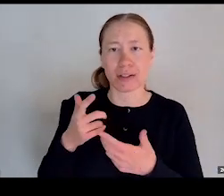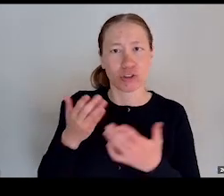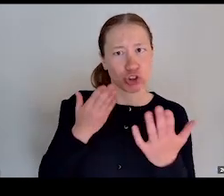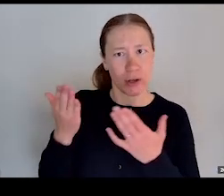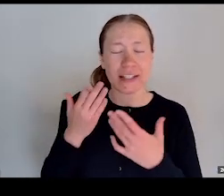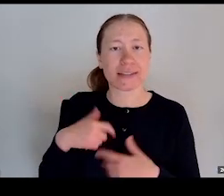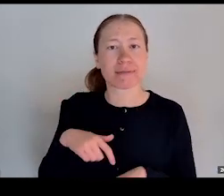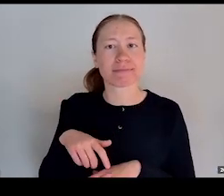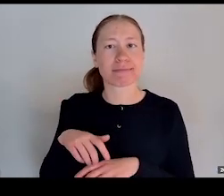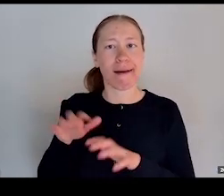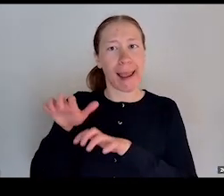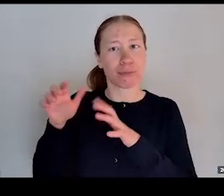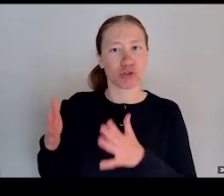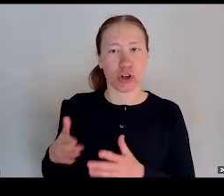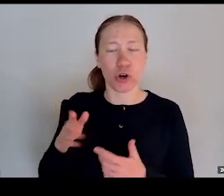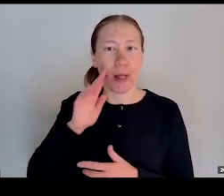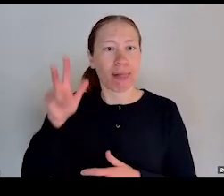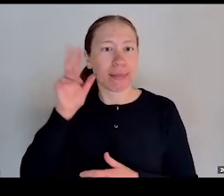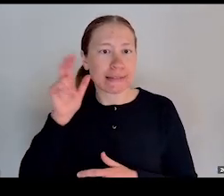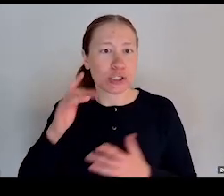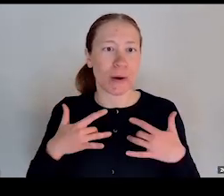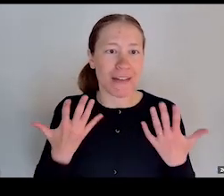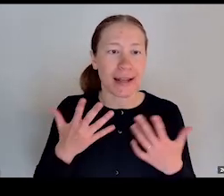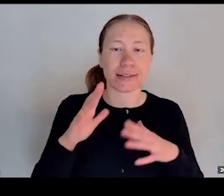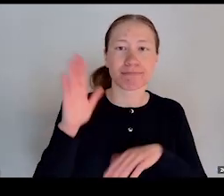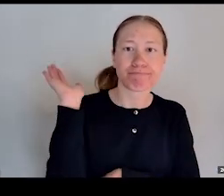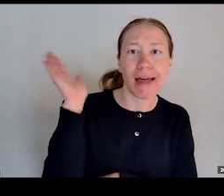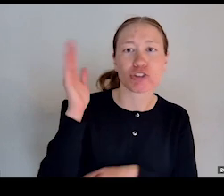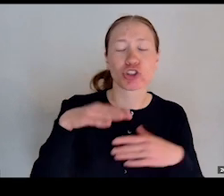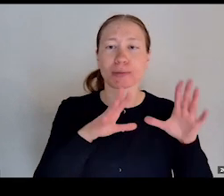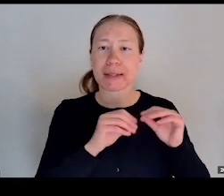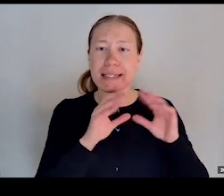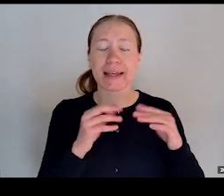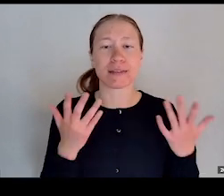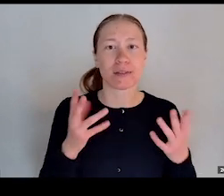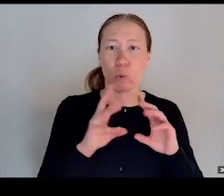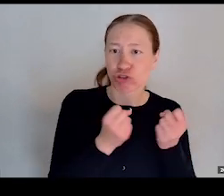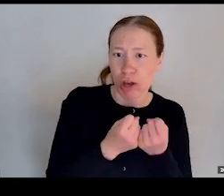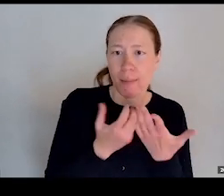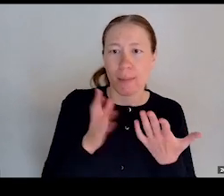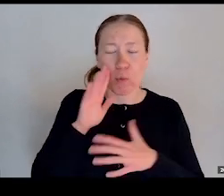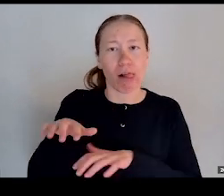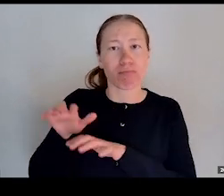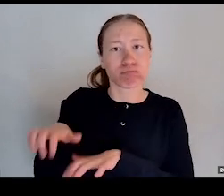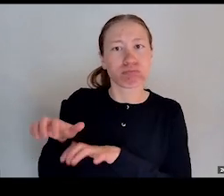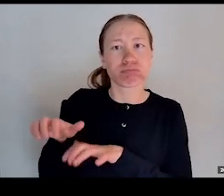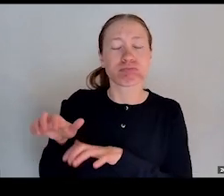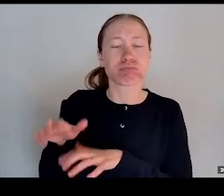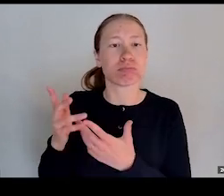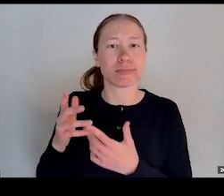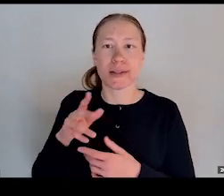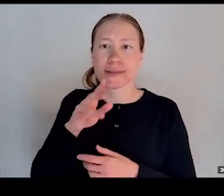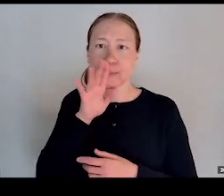to an event, like a meeting, lecture, or today's webinar, and immediately displays the spoken words as